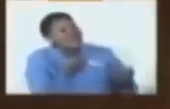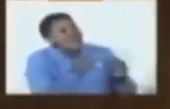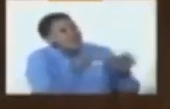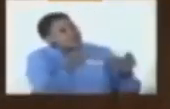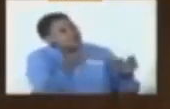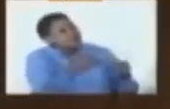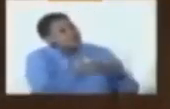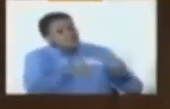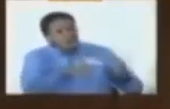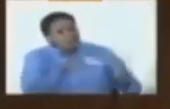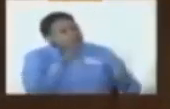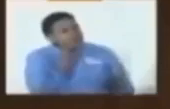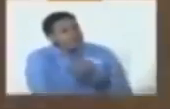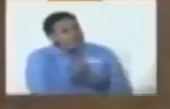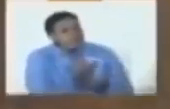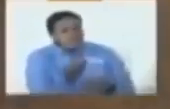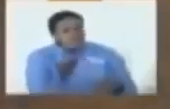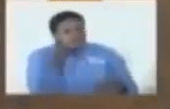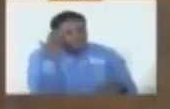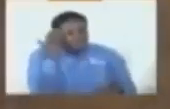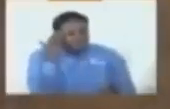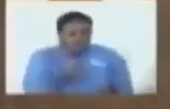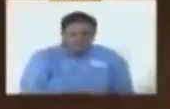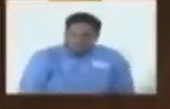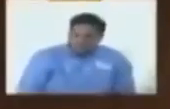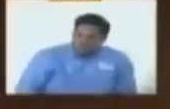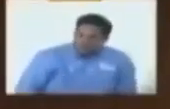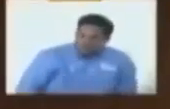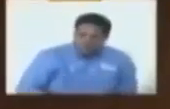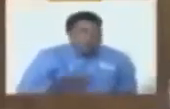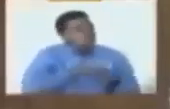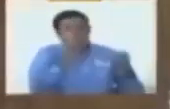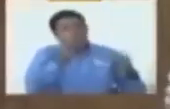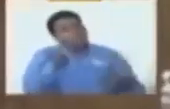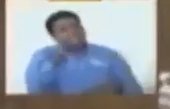use is non-parliamentary. But you know that. Say it again. You don't want me to